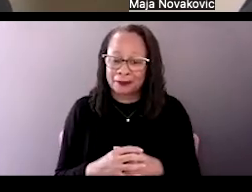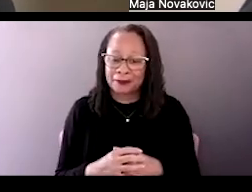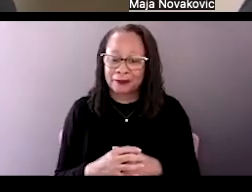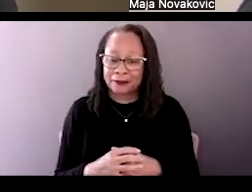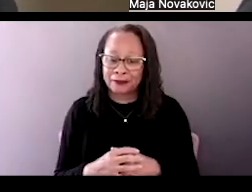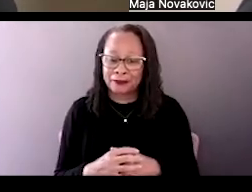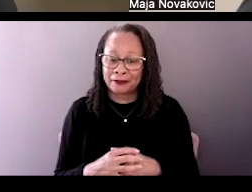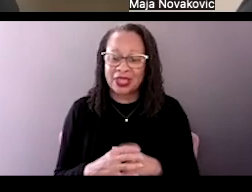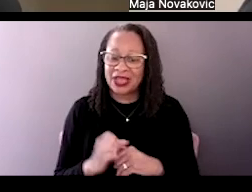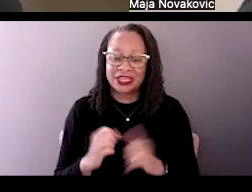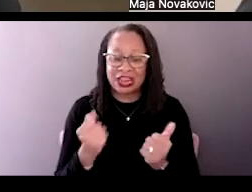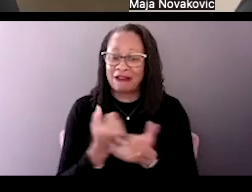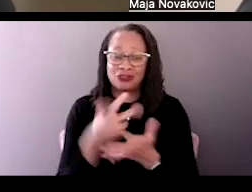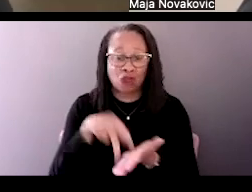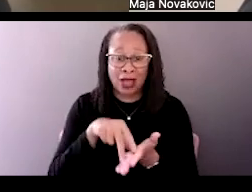by nail. So